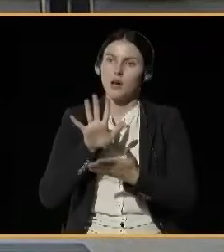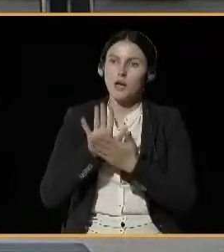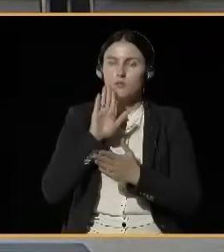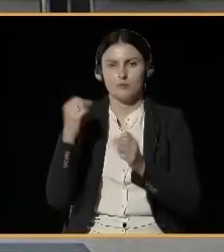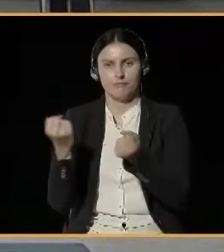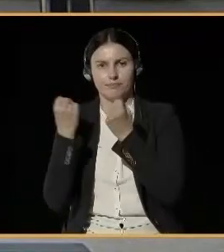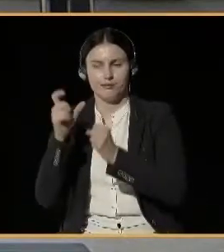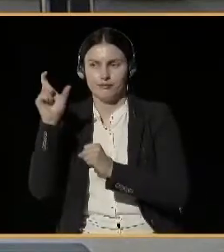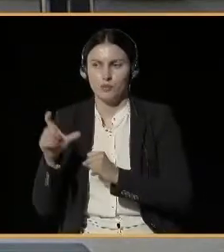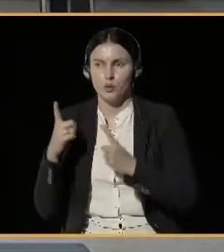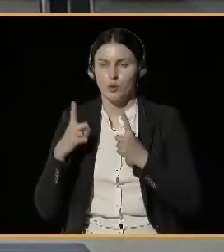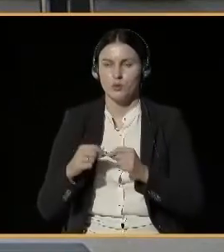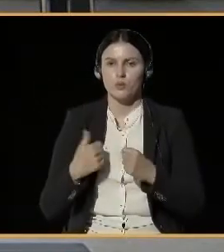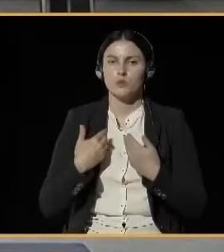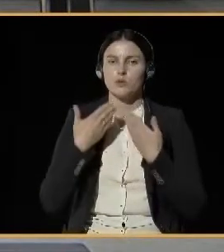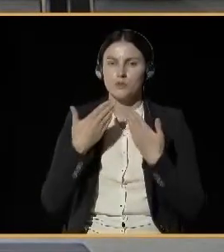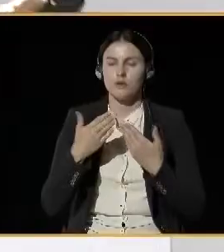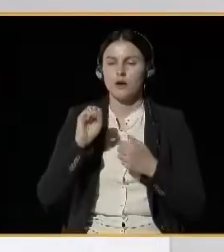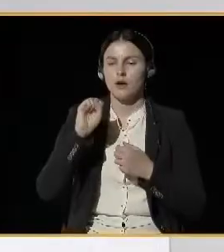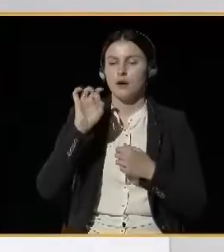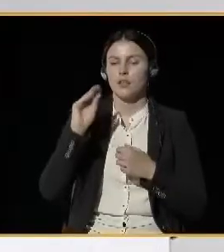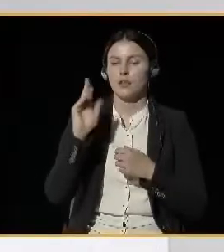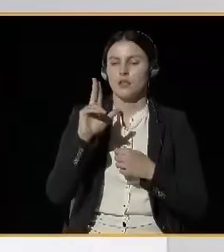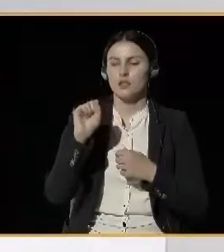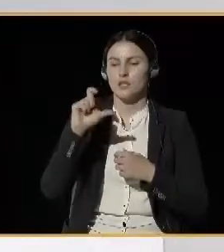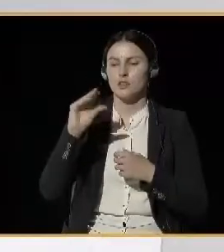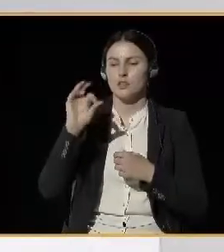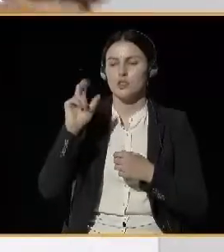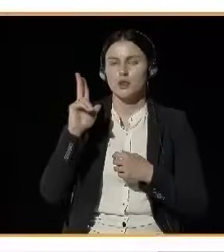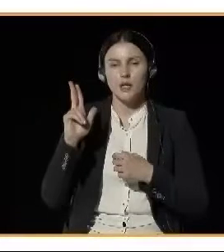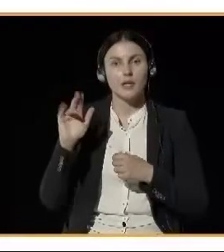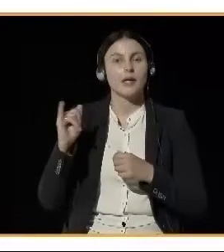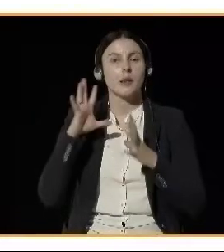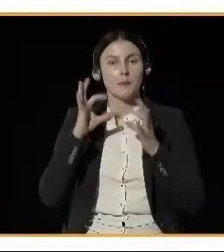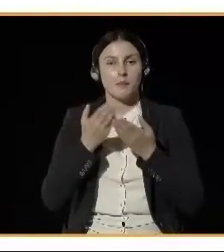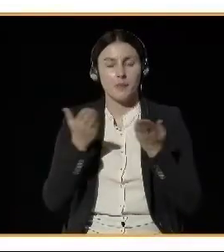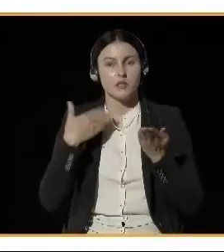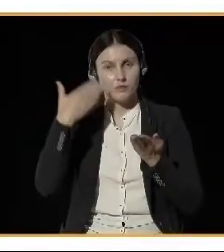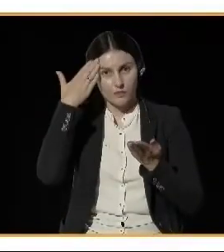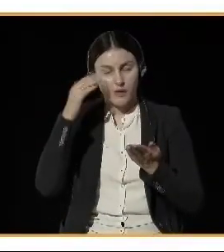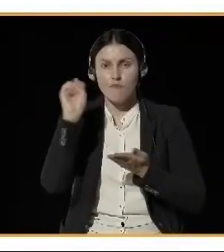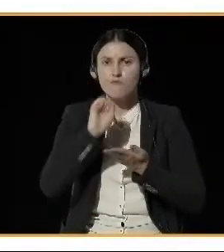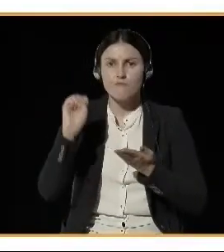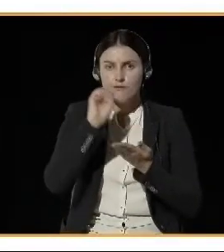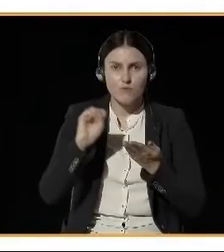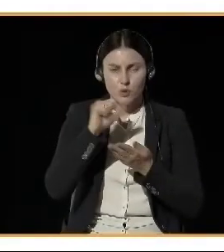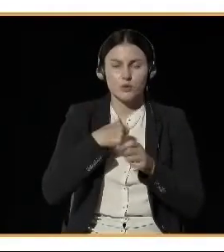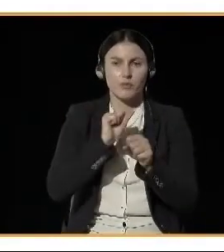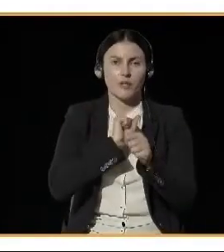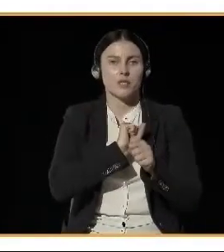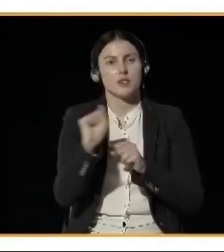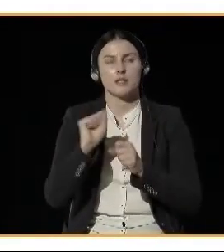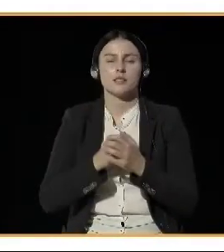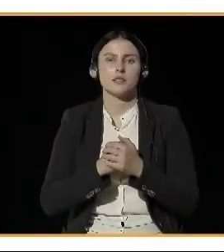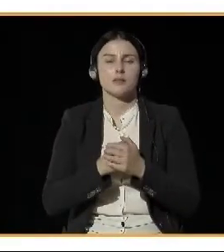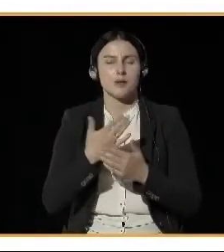Thank you very much. As you may be aware, Wrocław is an age-friendly city. It belongs